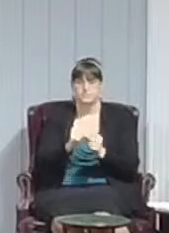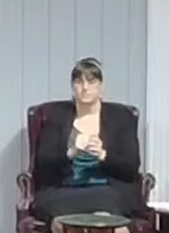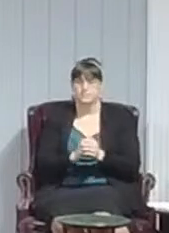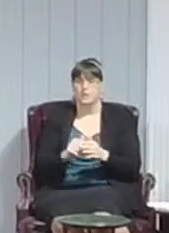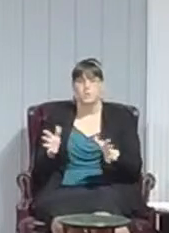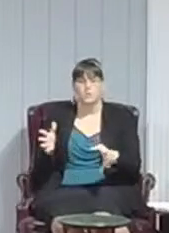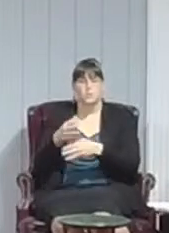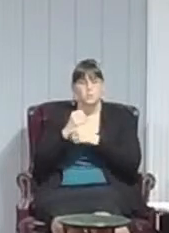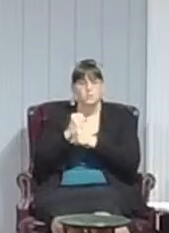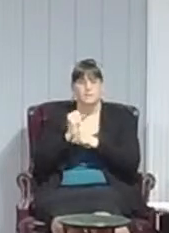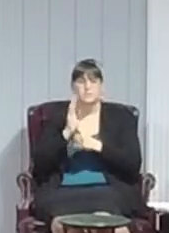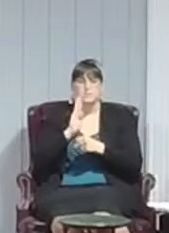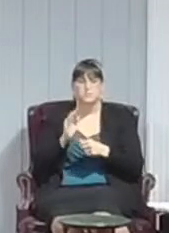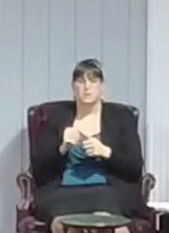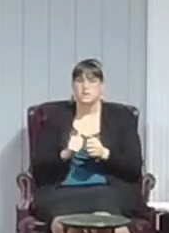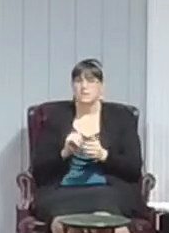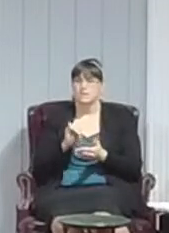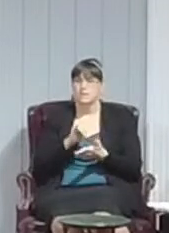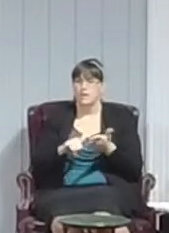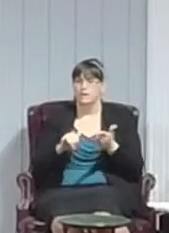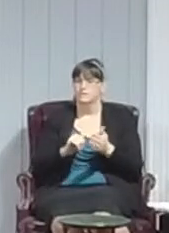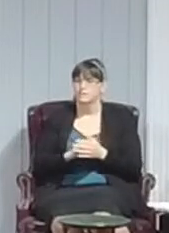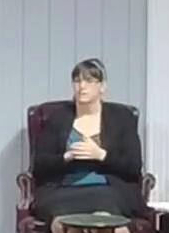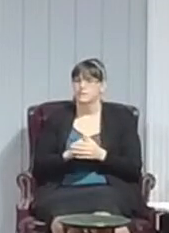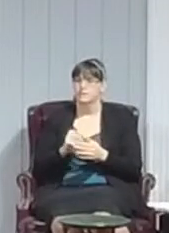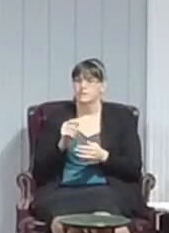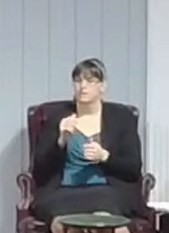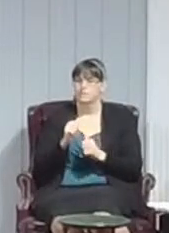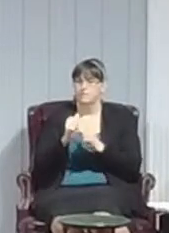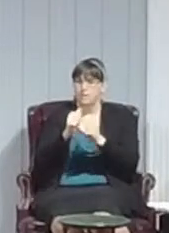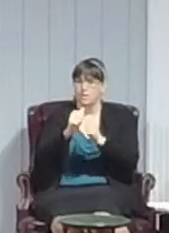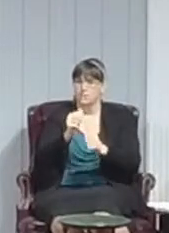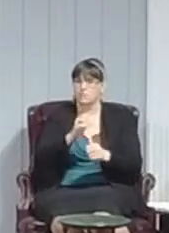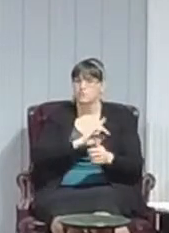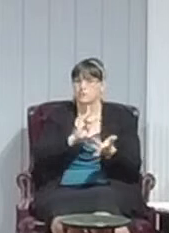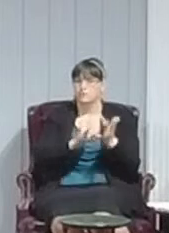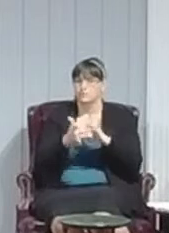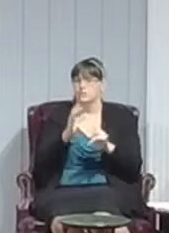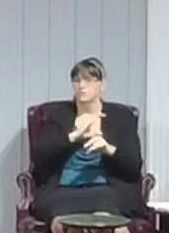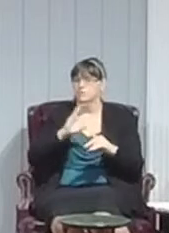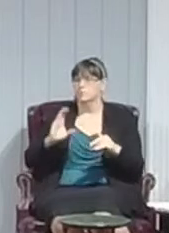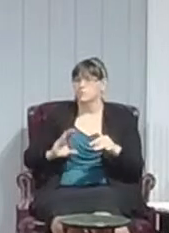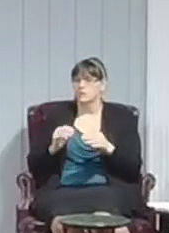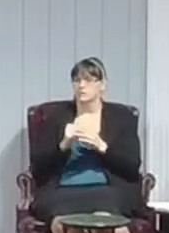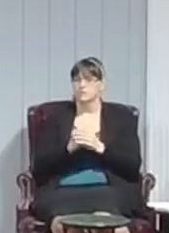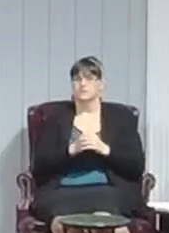who claims to be a follower of the Lord Jesus Christ.